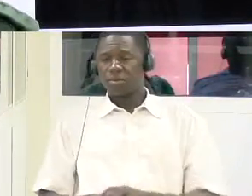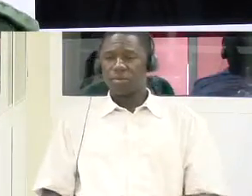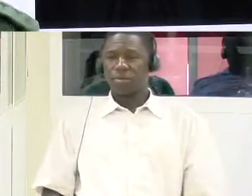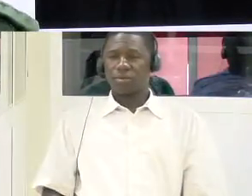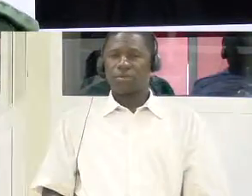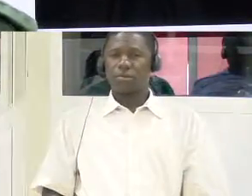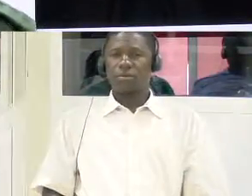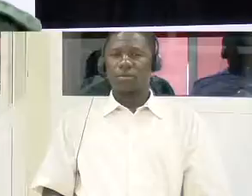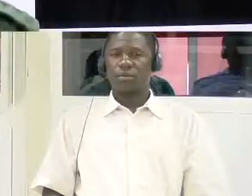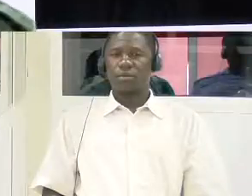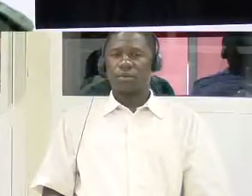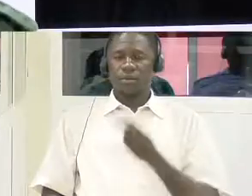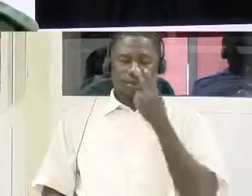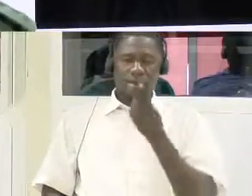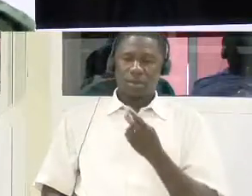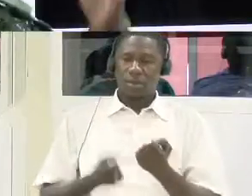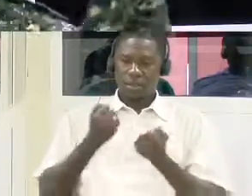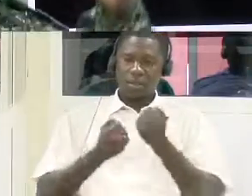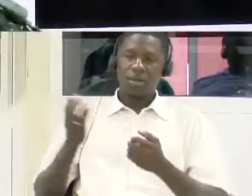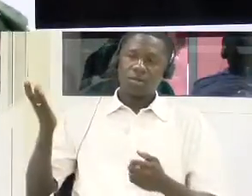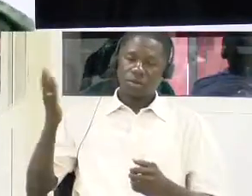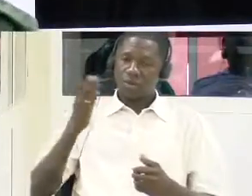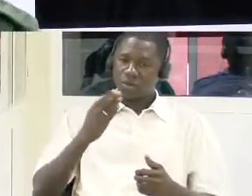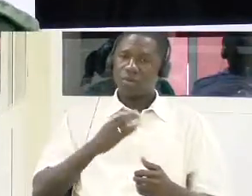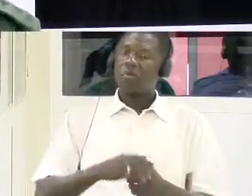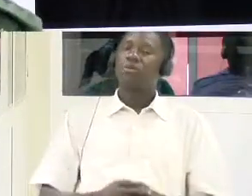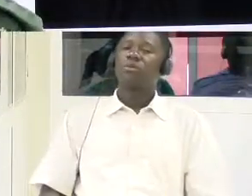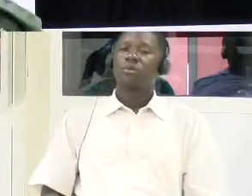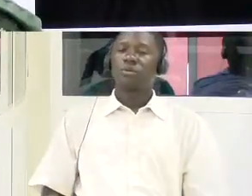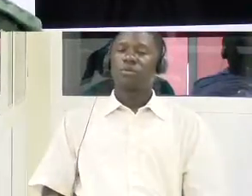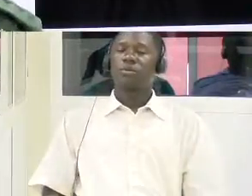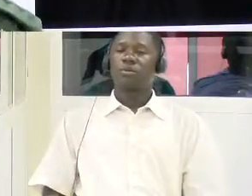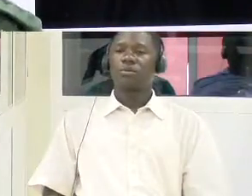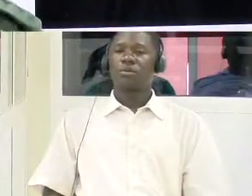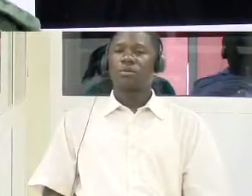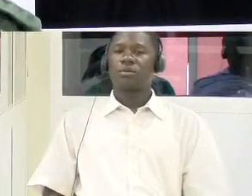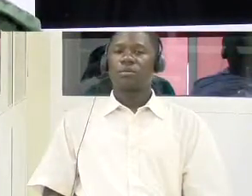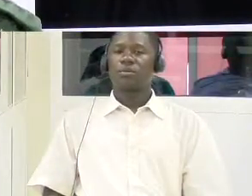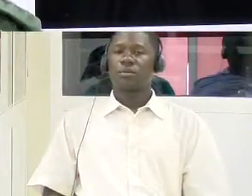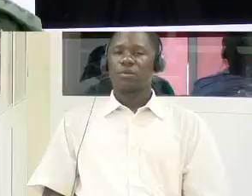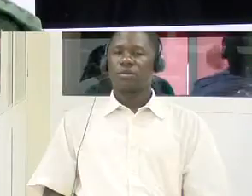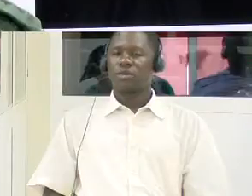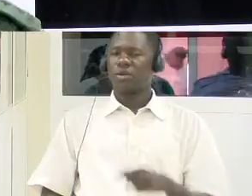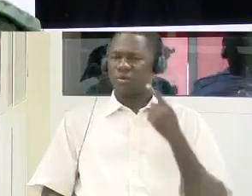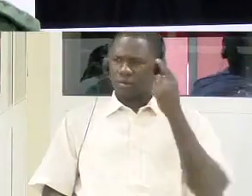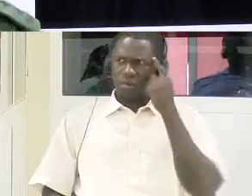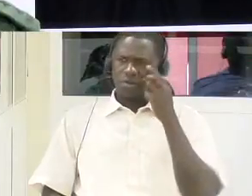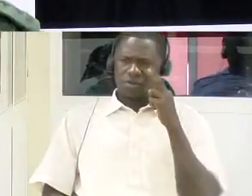around the Bakote High School area on the highway, this big black car. So immediately I suspected that it must be